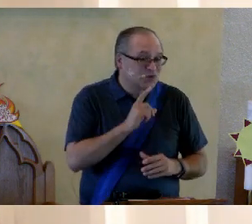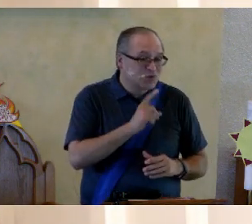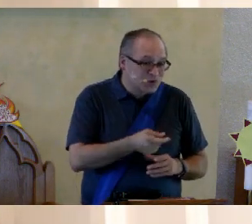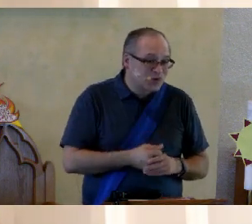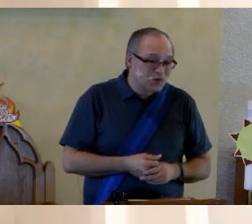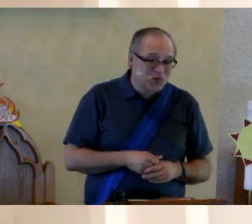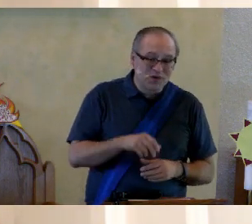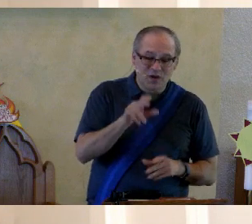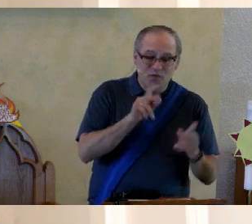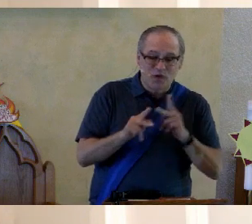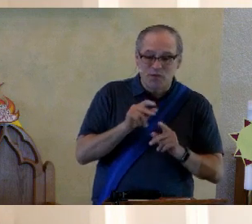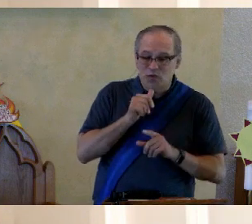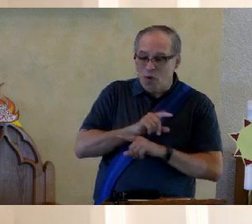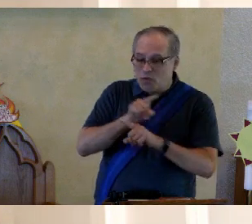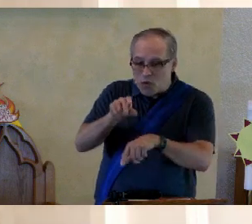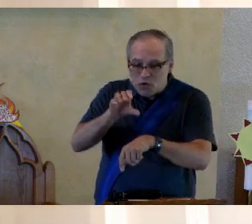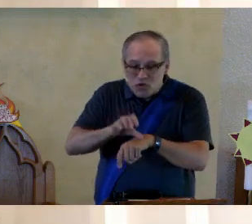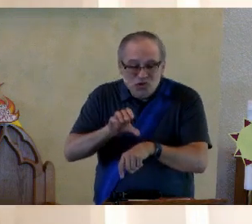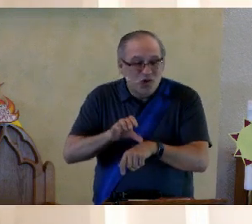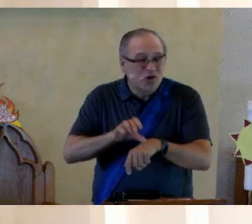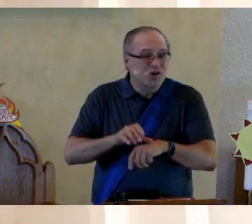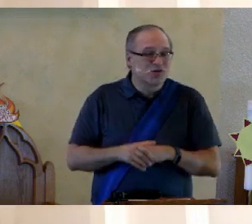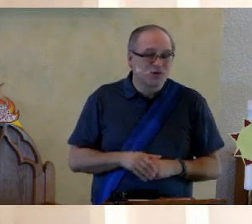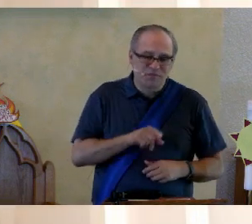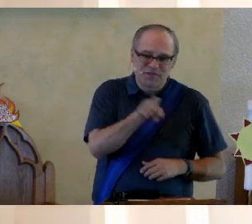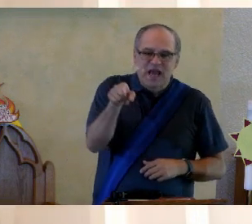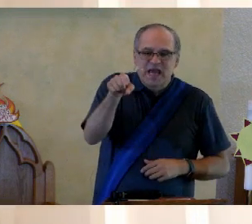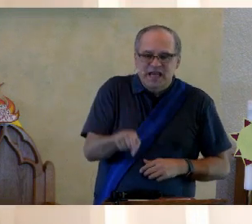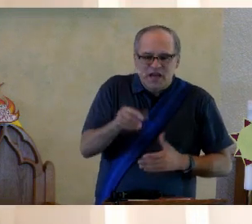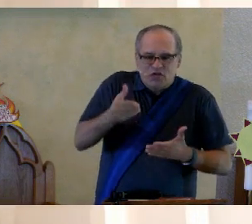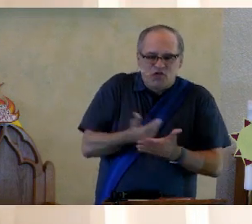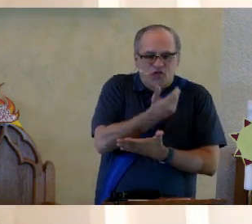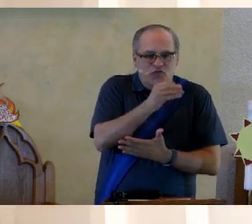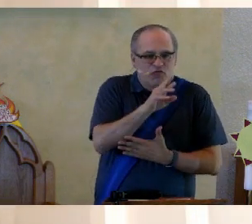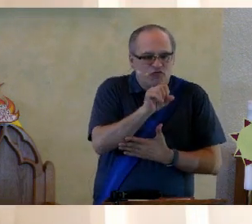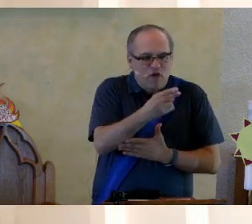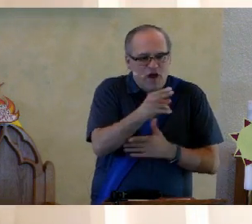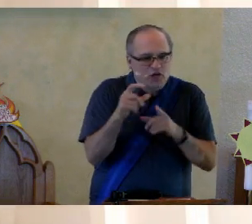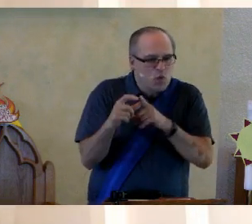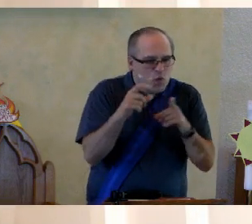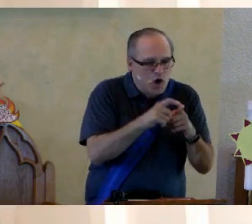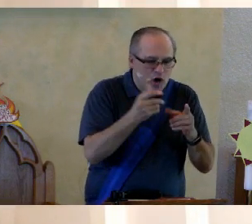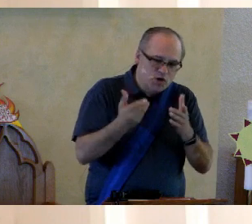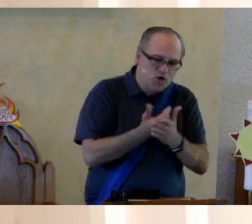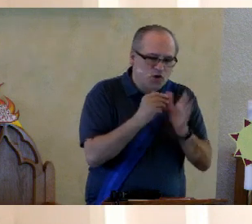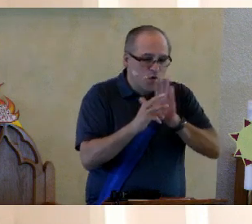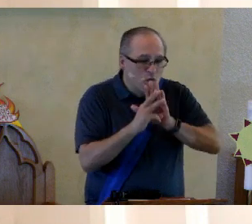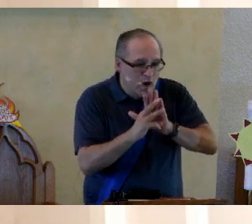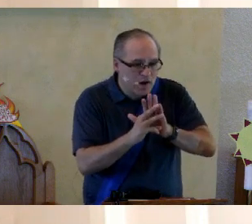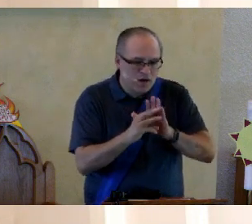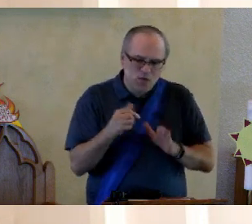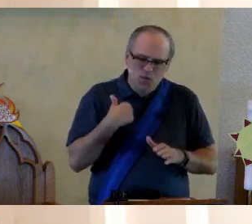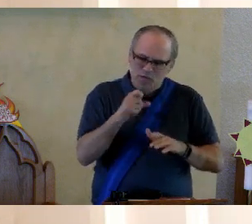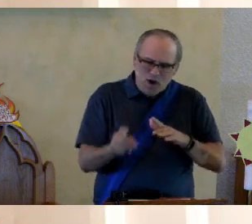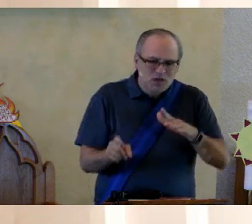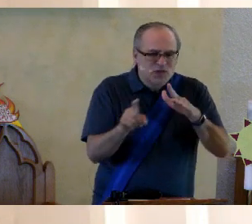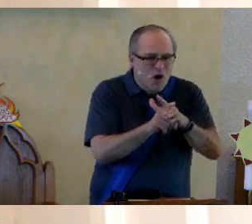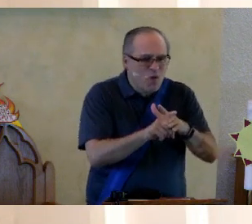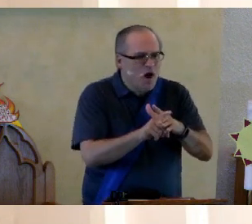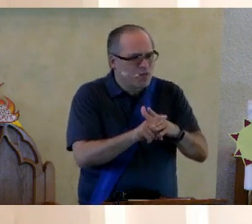unchurched, the de-churched among us need a fresh word and witness, and it is up to us to show up and deliver.